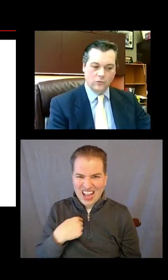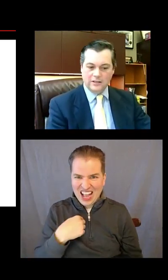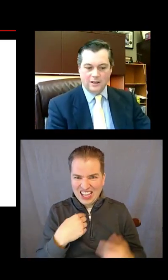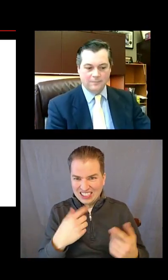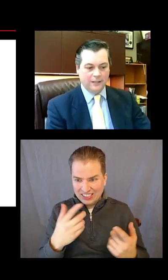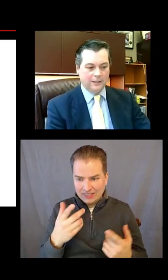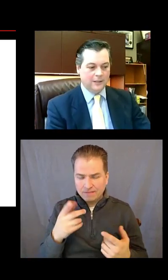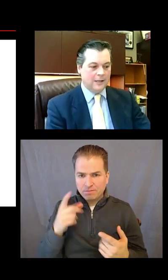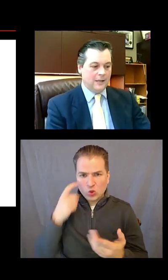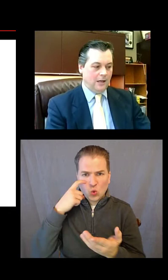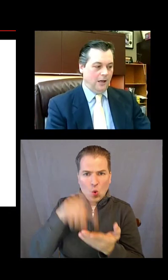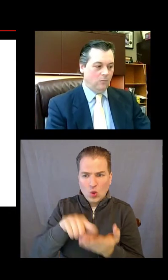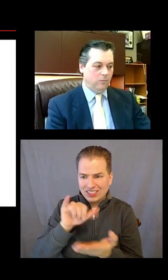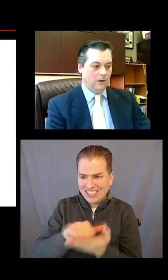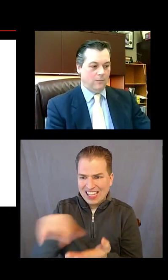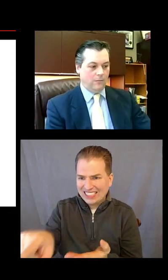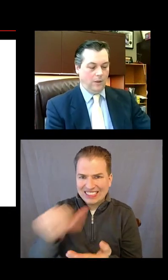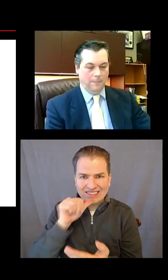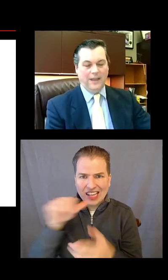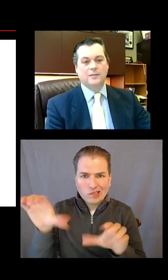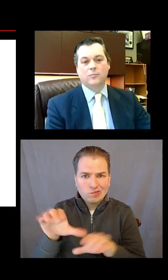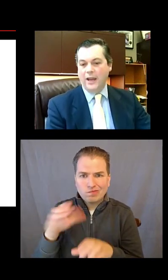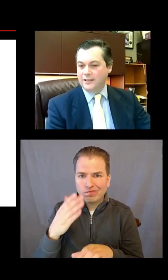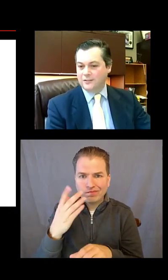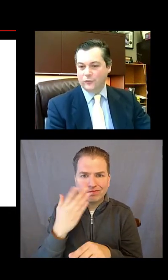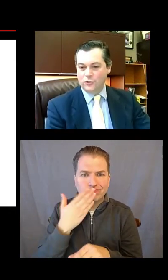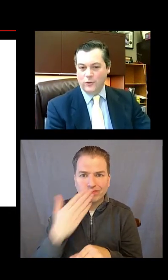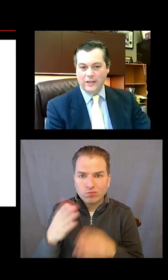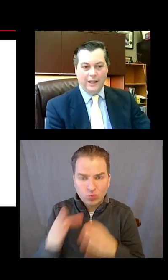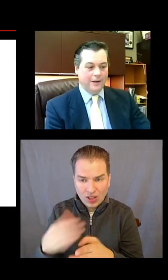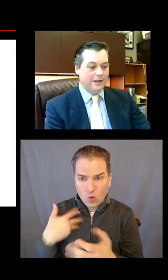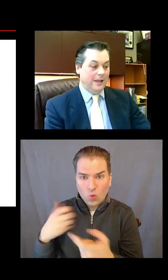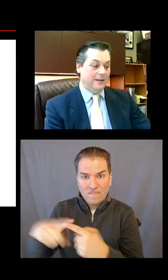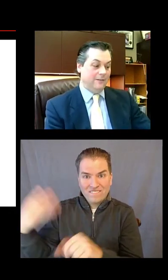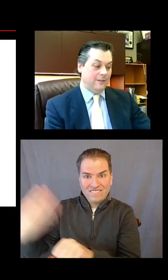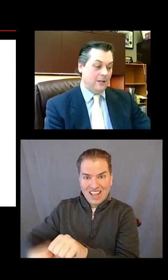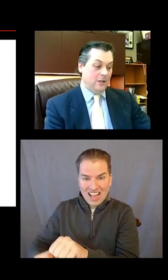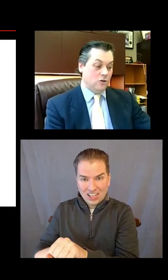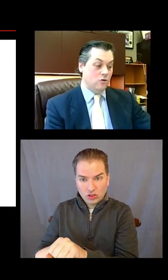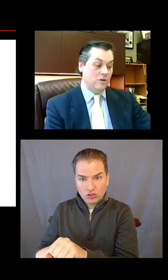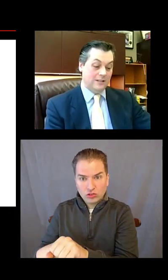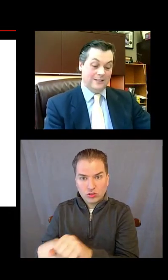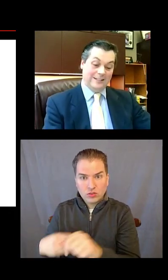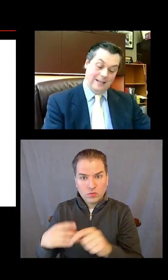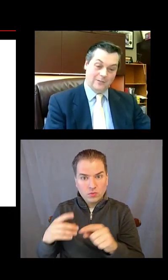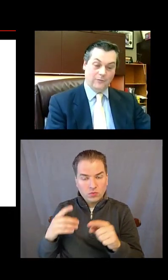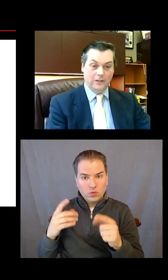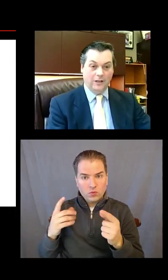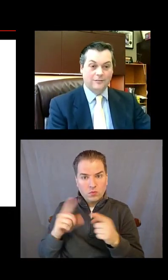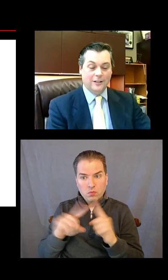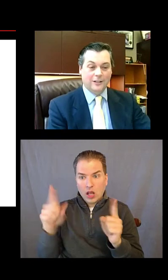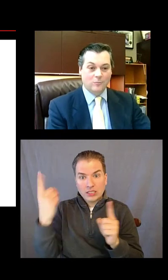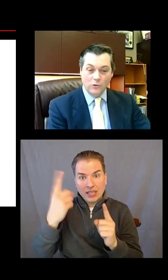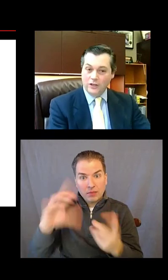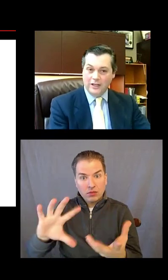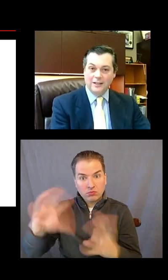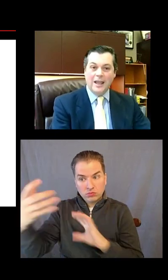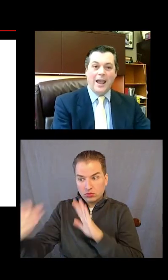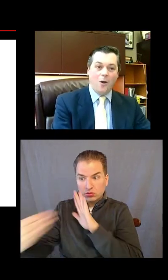was doing something, a best practice for doing that. And if you get successful